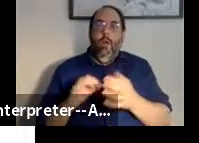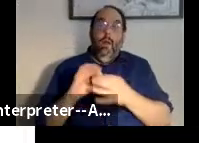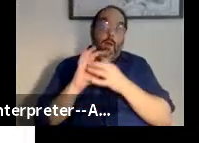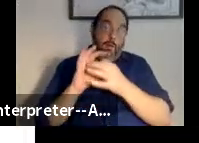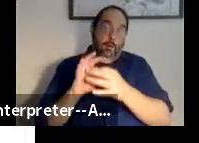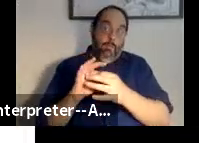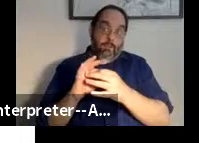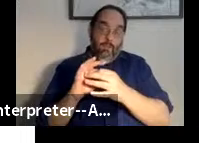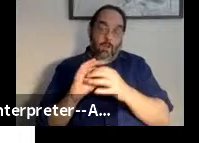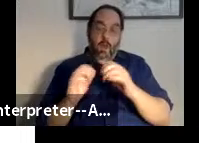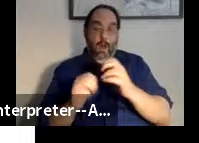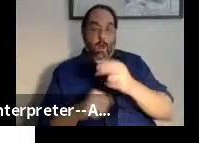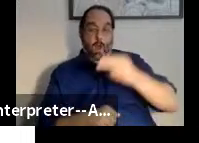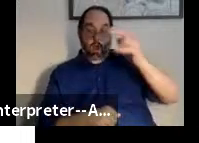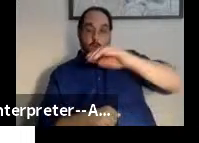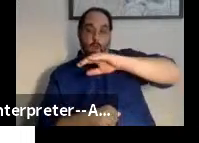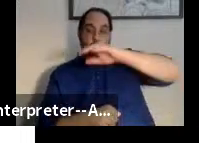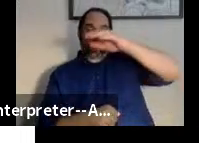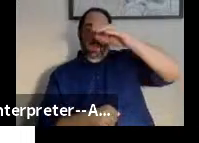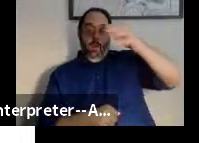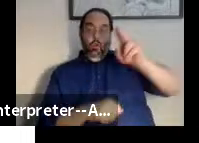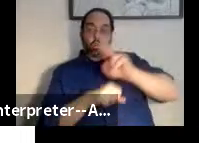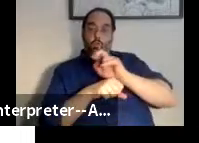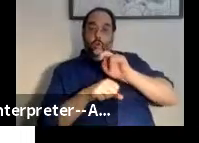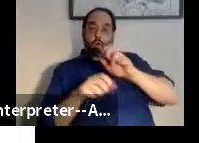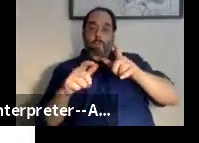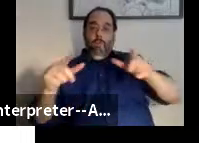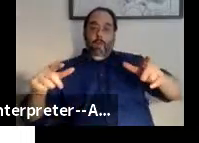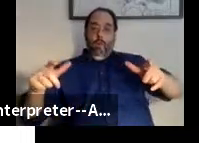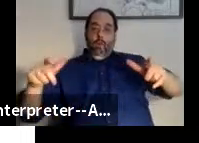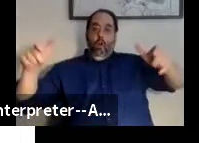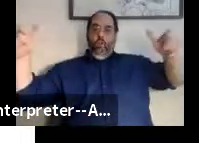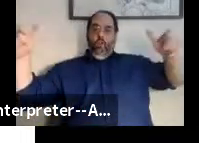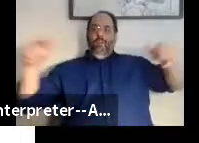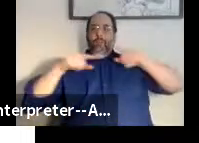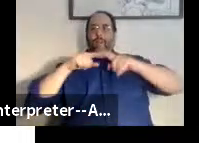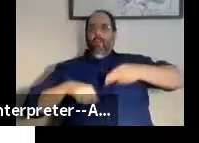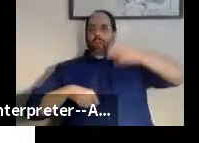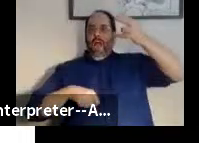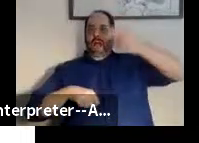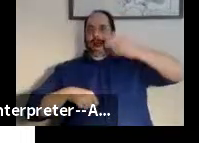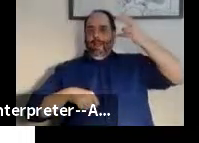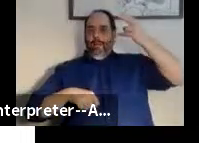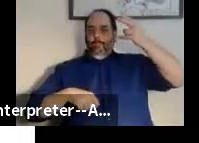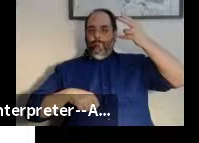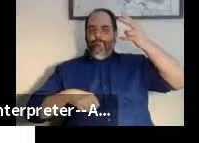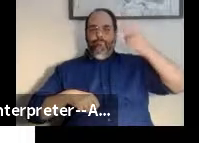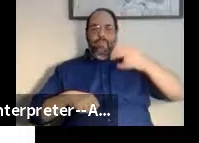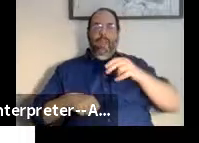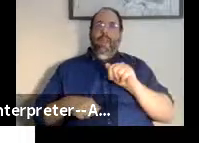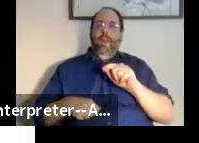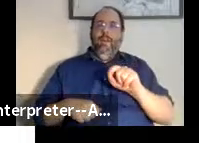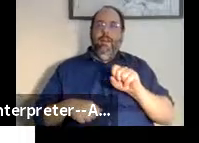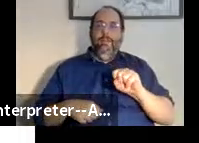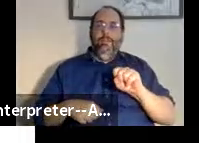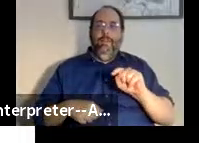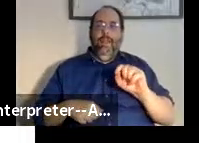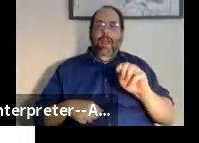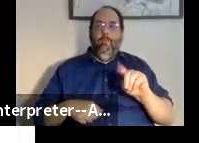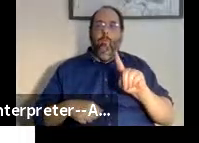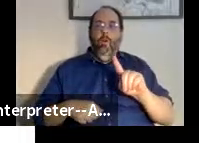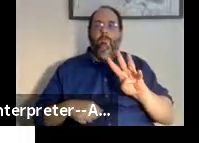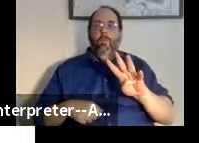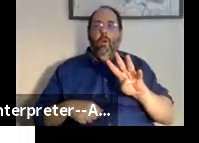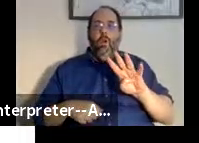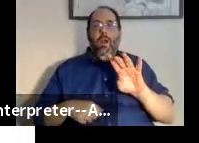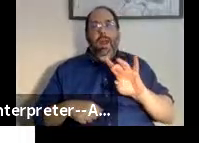on how high it gets, this use zone may get larger around the piece of equipment. That's identified in ASTM 1487. It's only one of